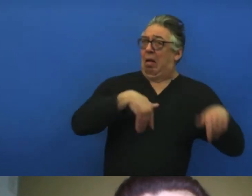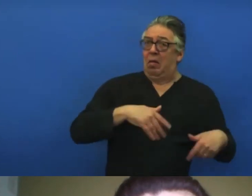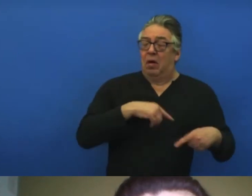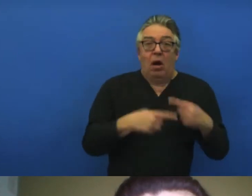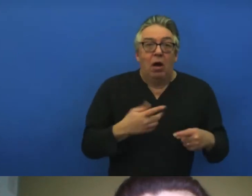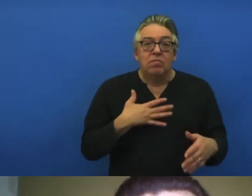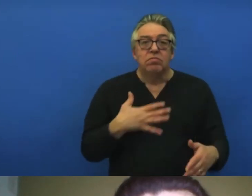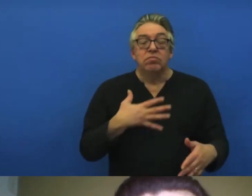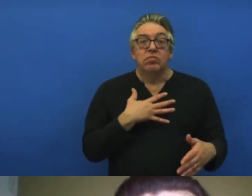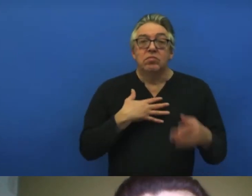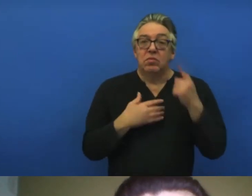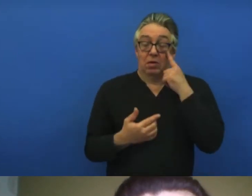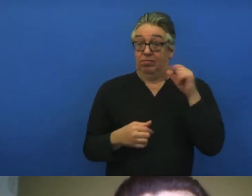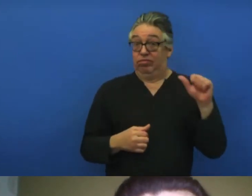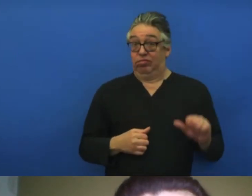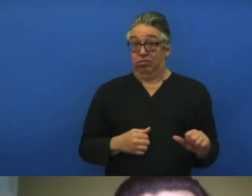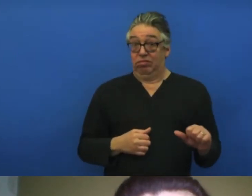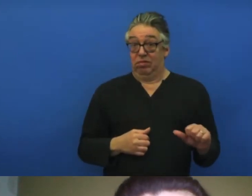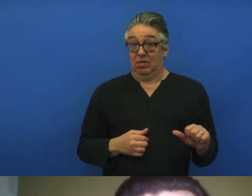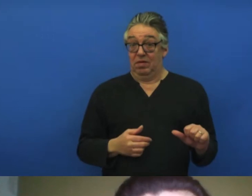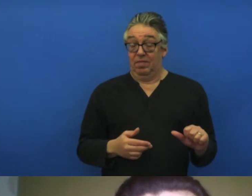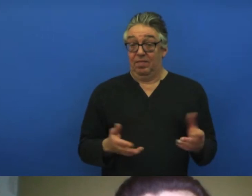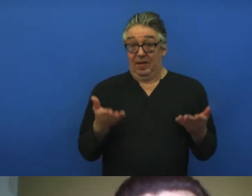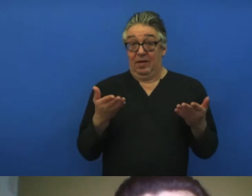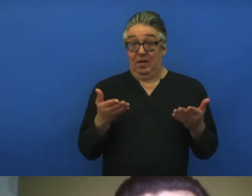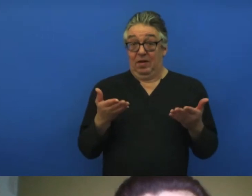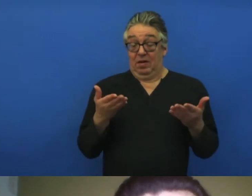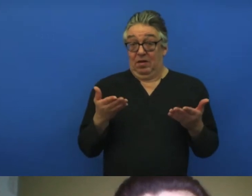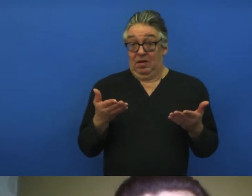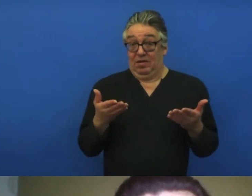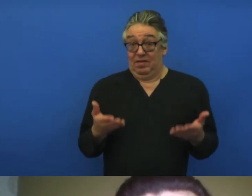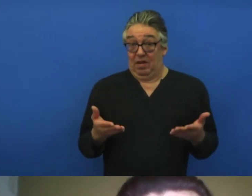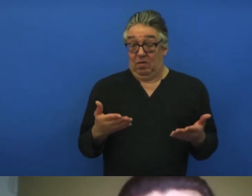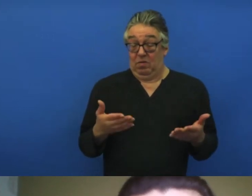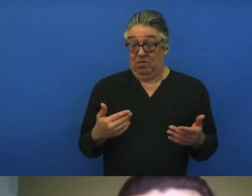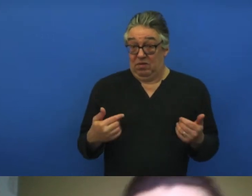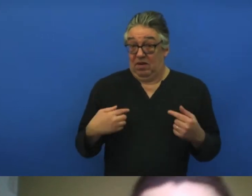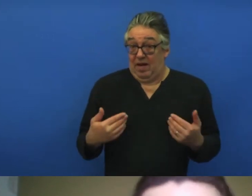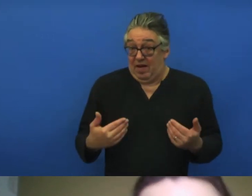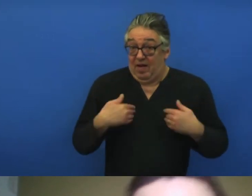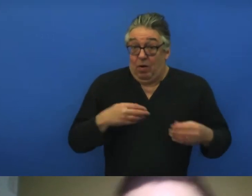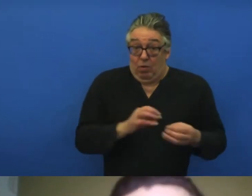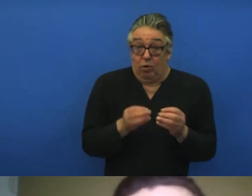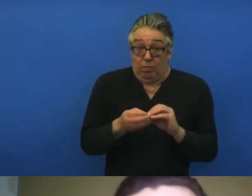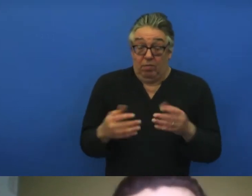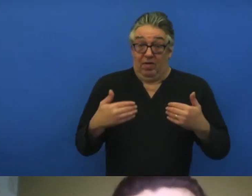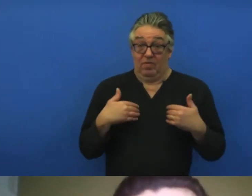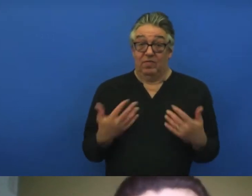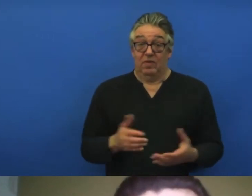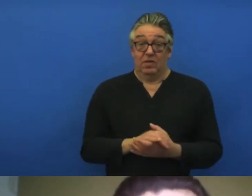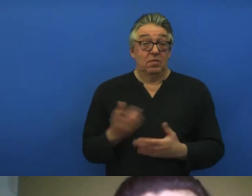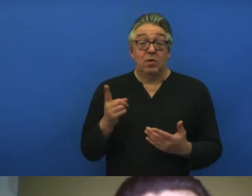And today I do face a lot of difficulties. For example, even during daytime, I have